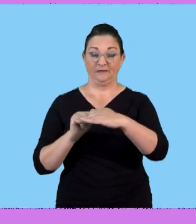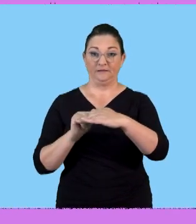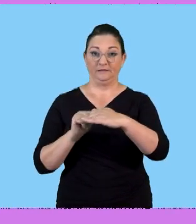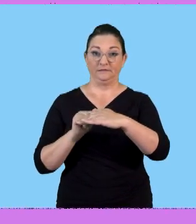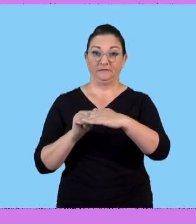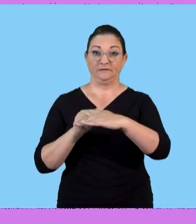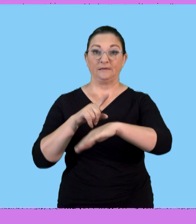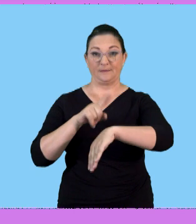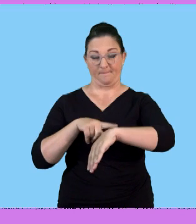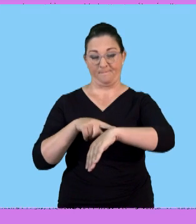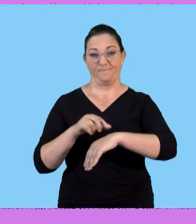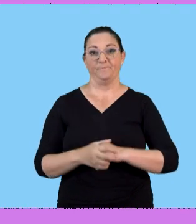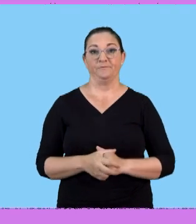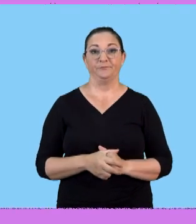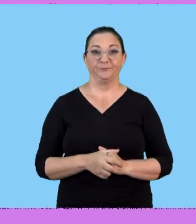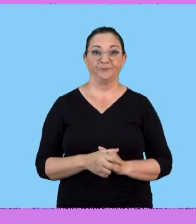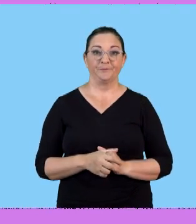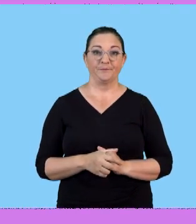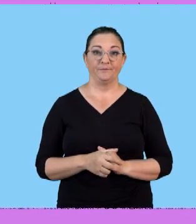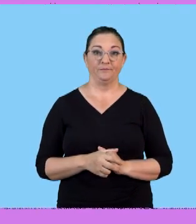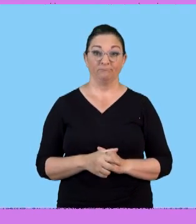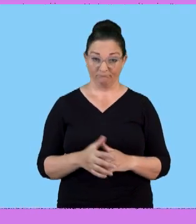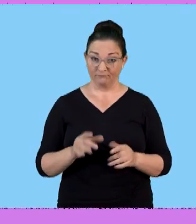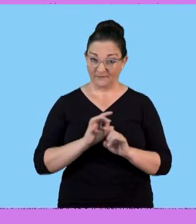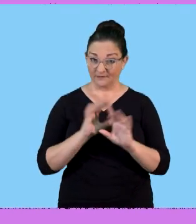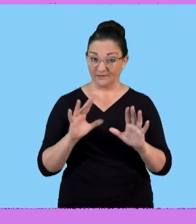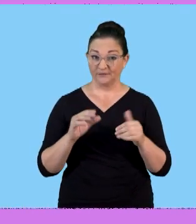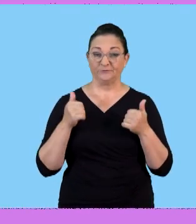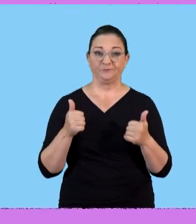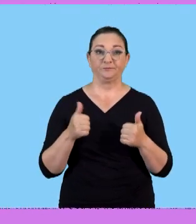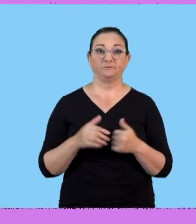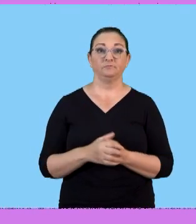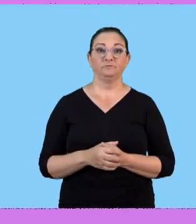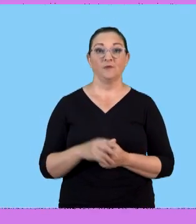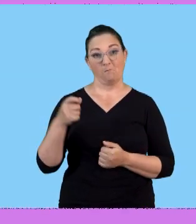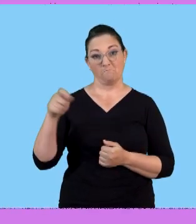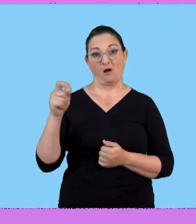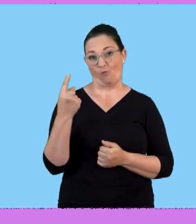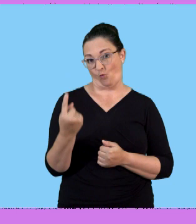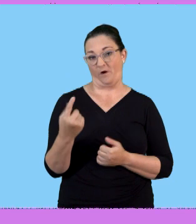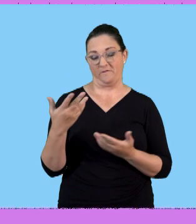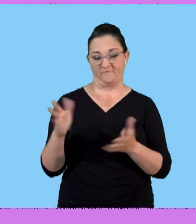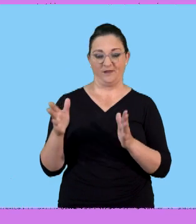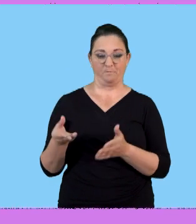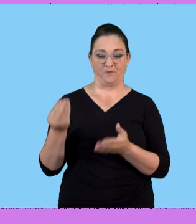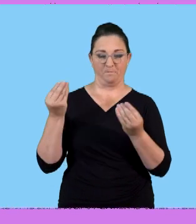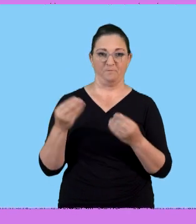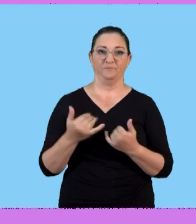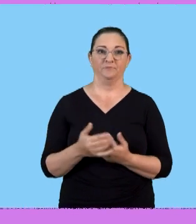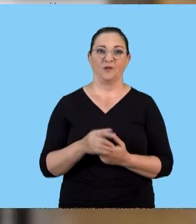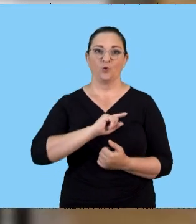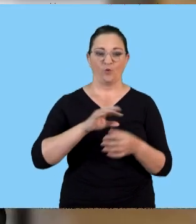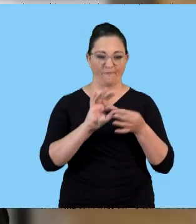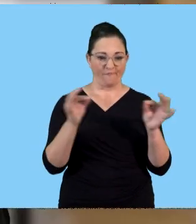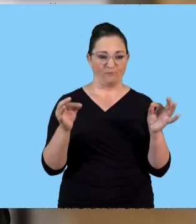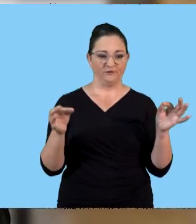divided by my time. Guys, are we clear? So that's the first mark I'll allocate in this case, manipulating or